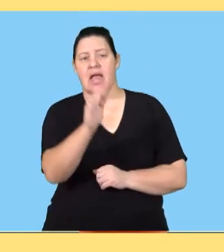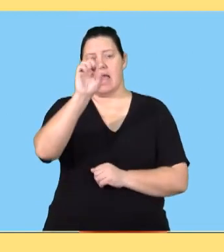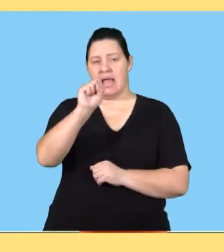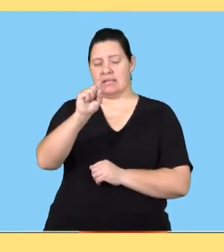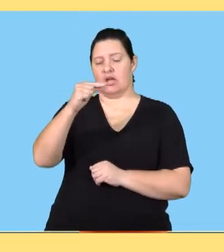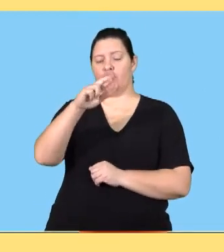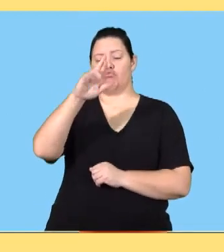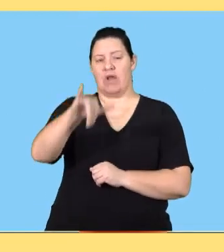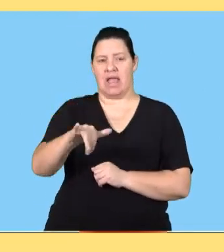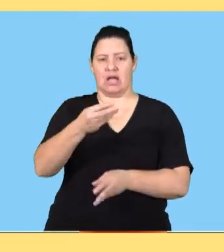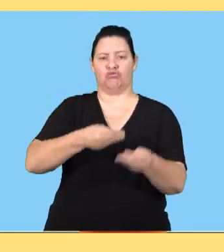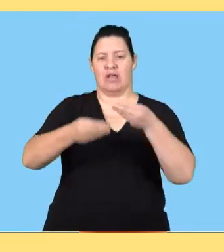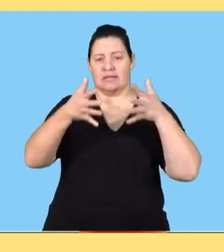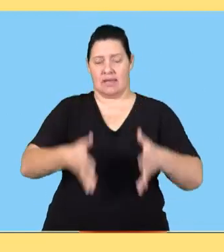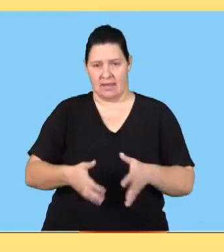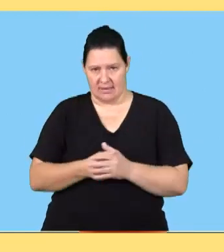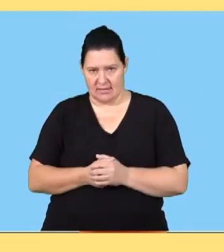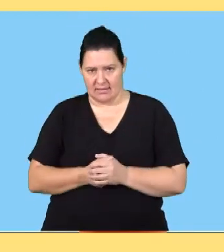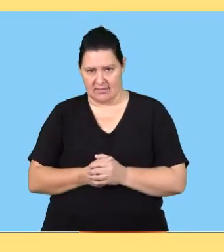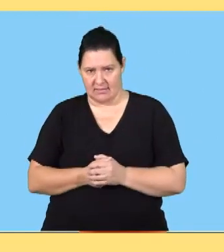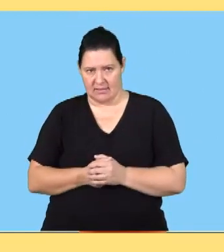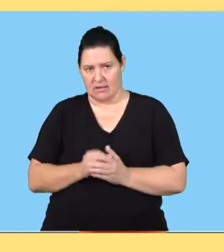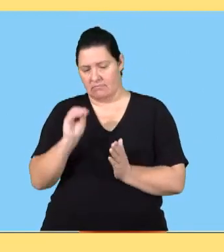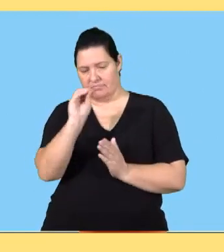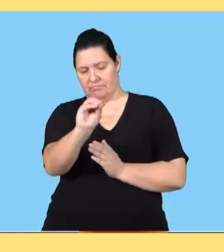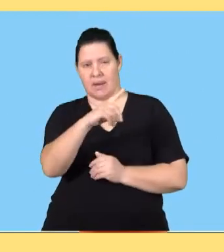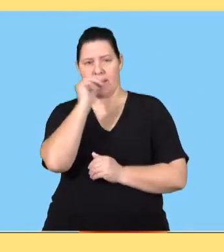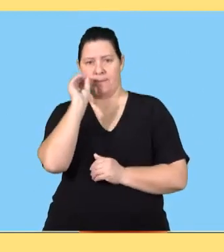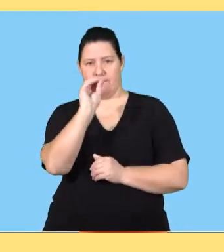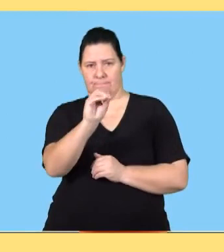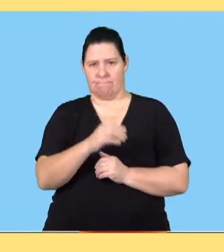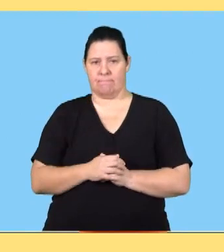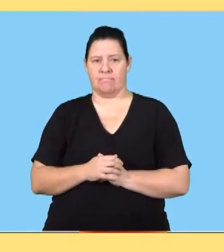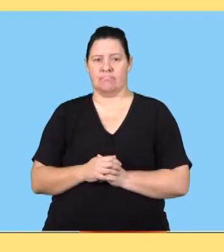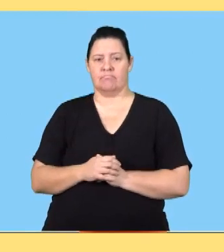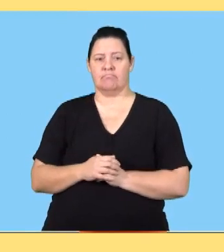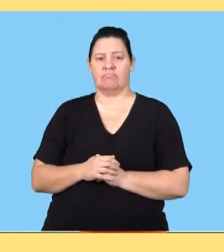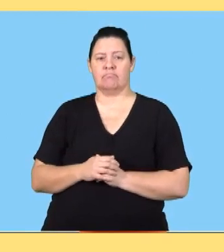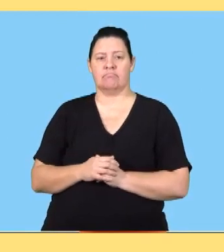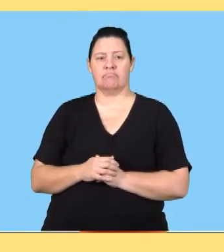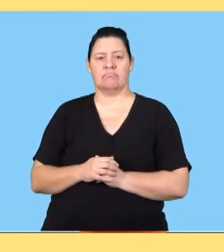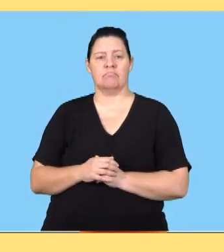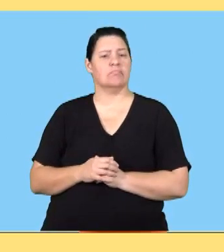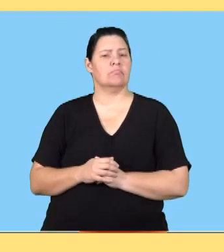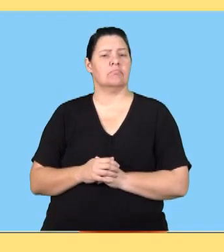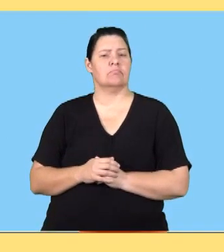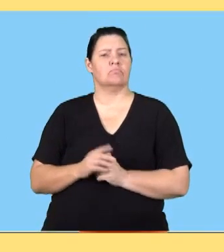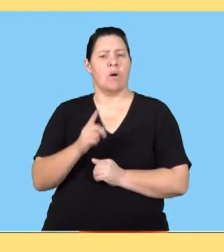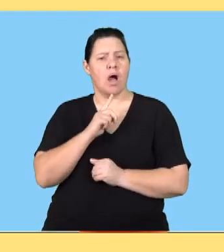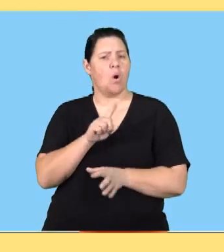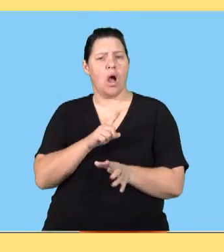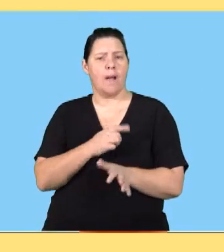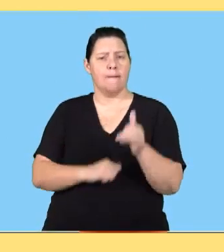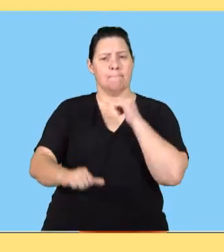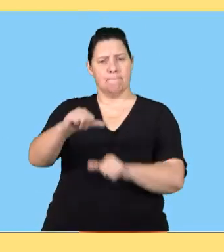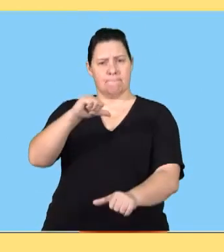was issued to S. Gray Traders. So I'm going to have my S. Gray Traders over here. And then it says, return of